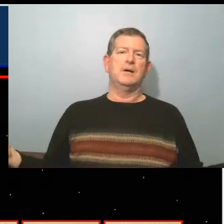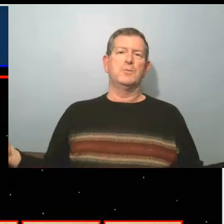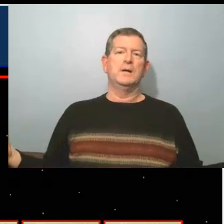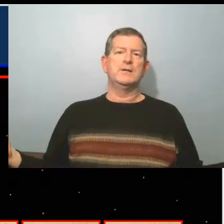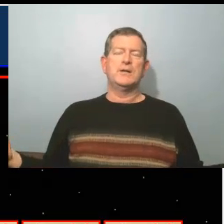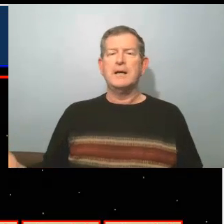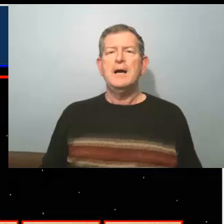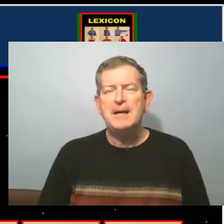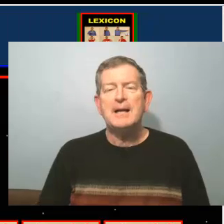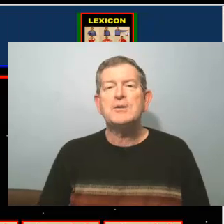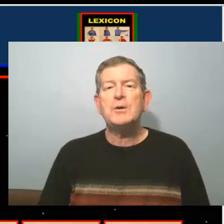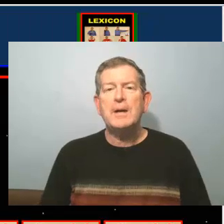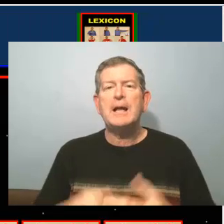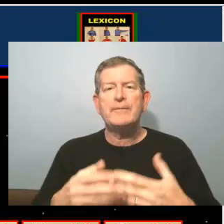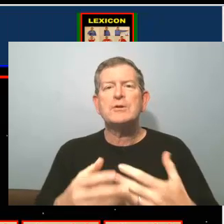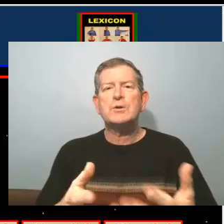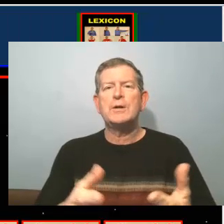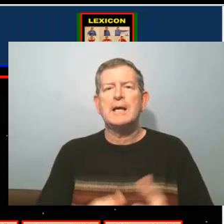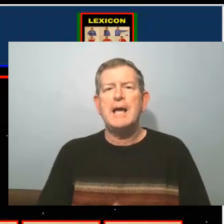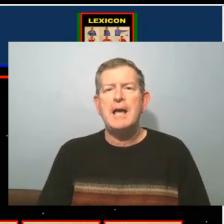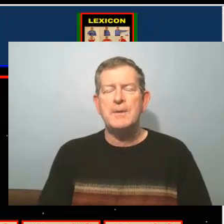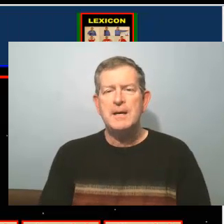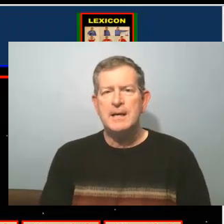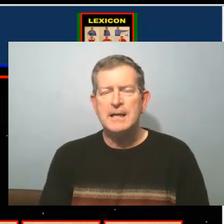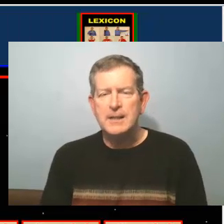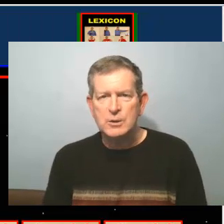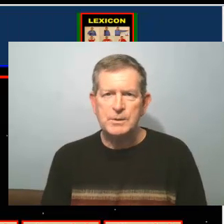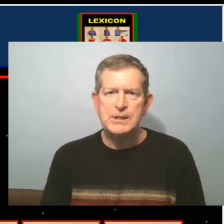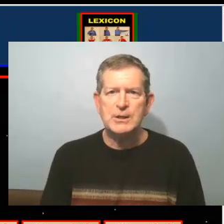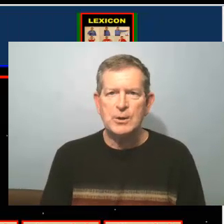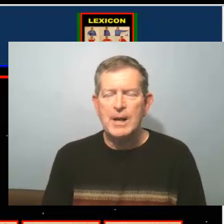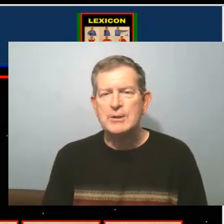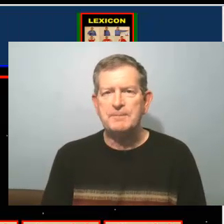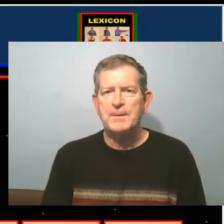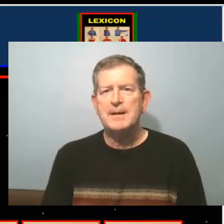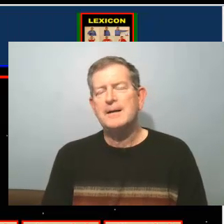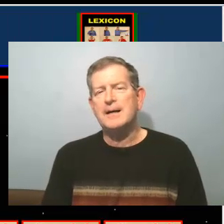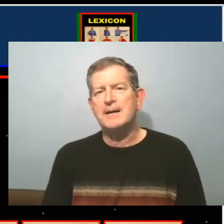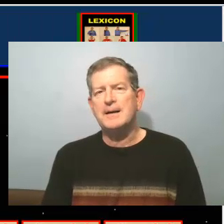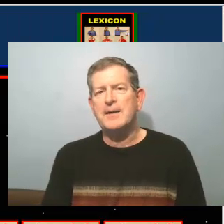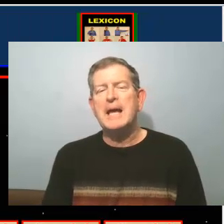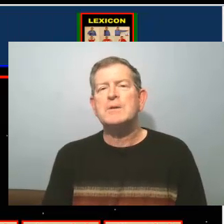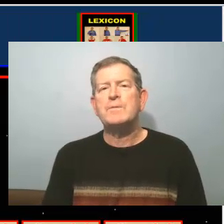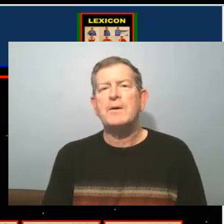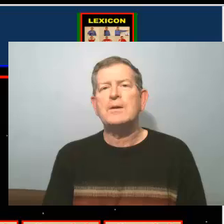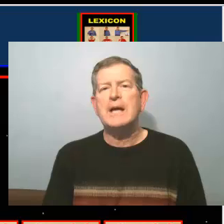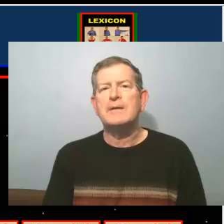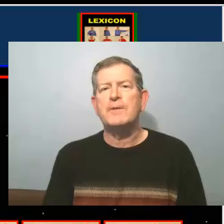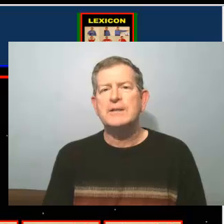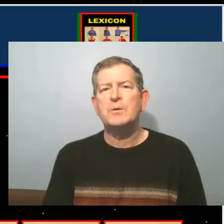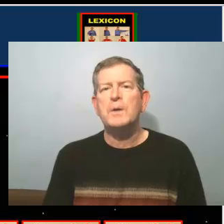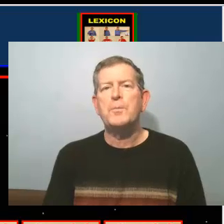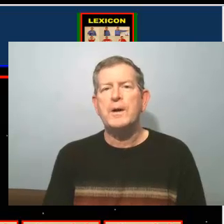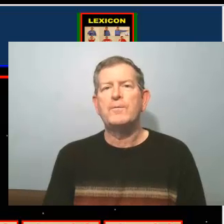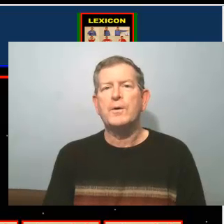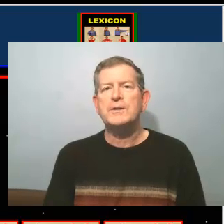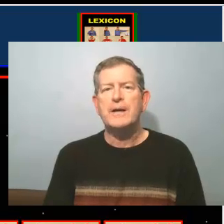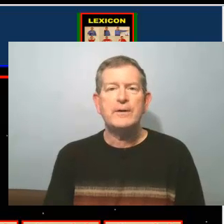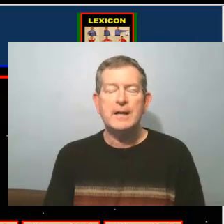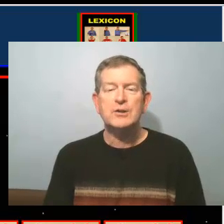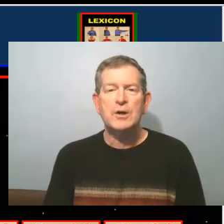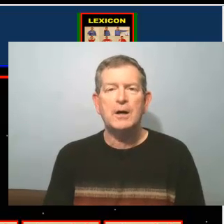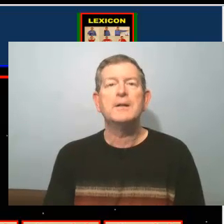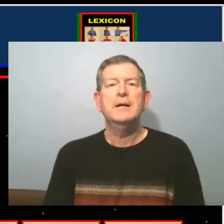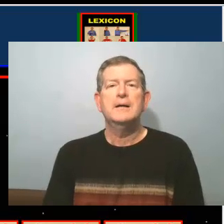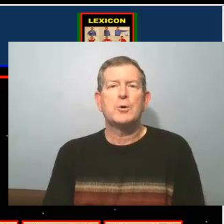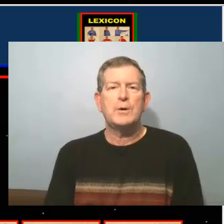not unrealistic, and so again I've inserted a game into this particular lesson. And the game is found at the end of lesson